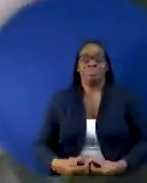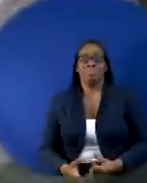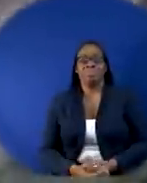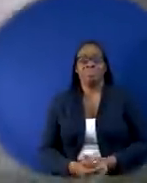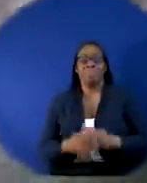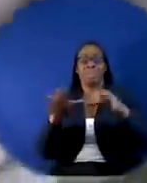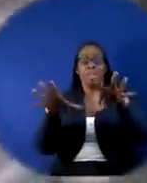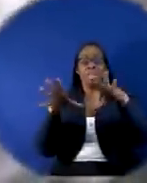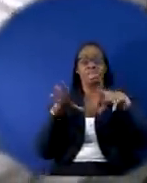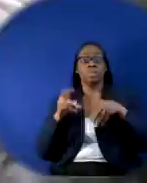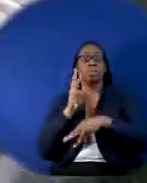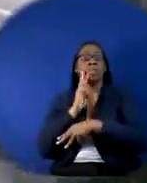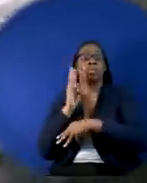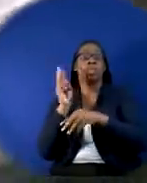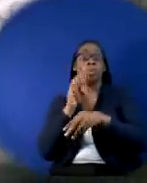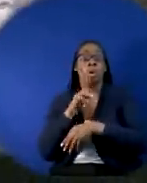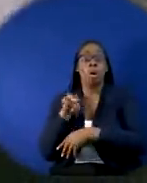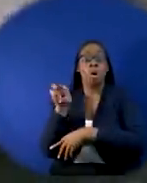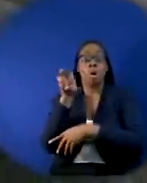Take me to the